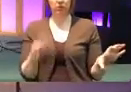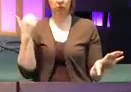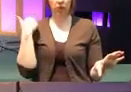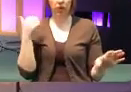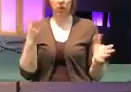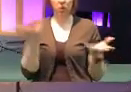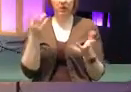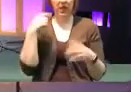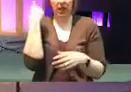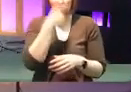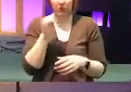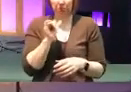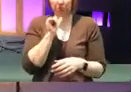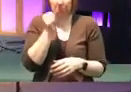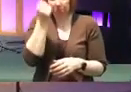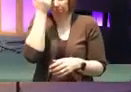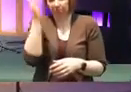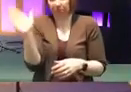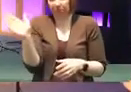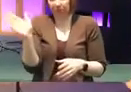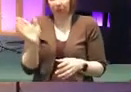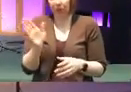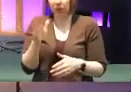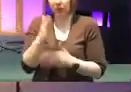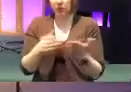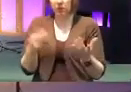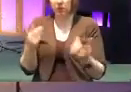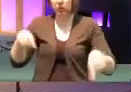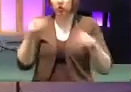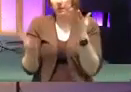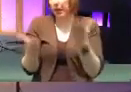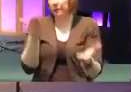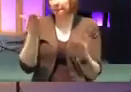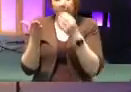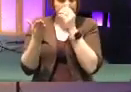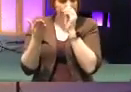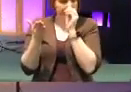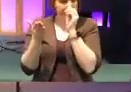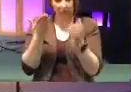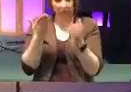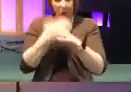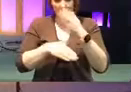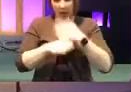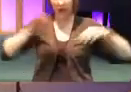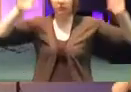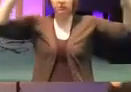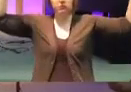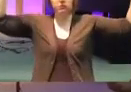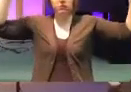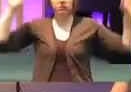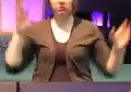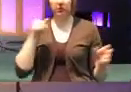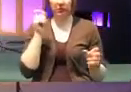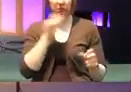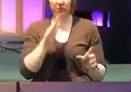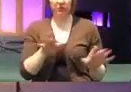What that looks like, I don't know. For some of you, taking that step of boldness, lifting your hands, that's a step of boldness. I have never done this